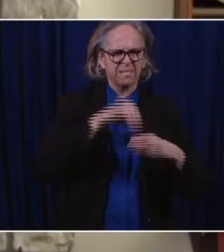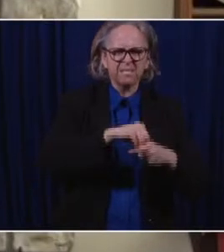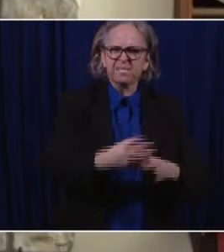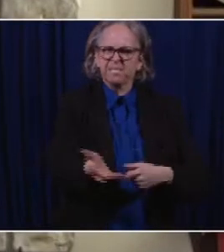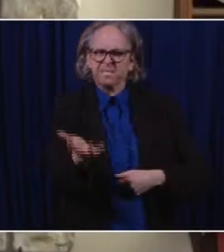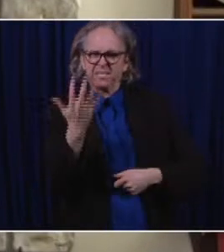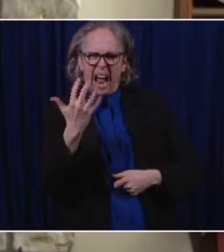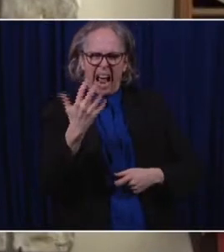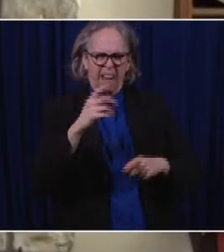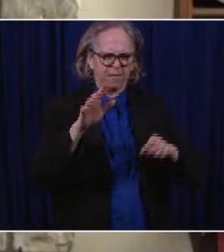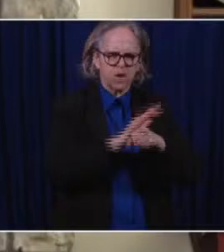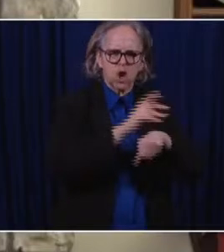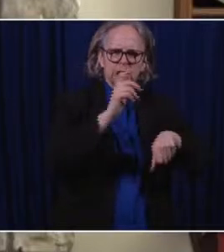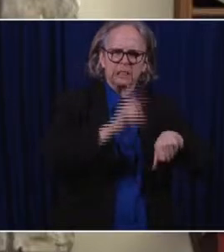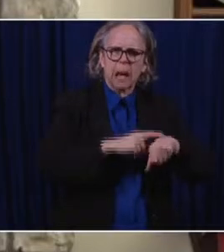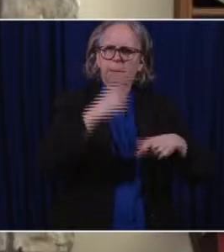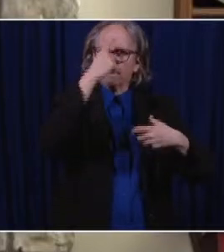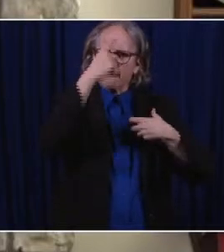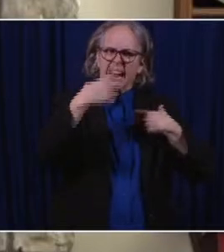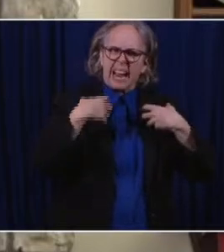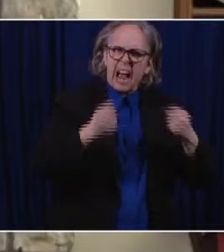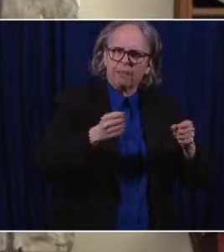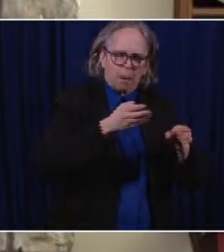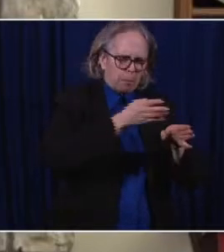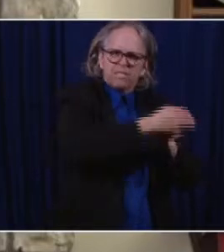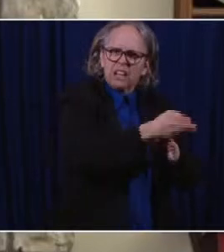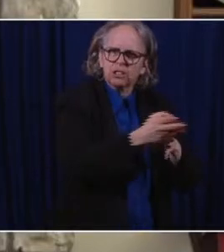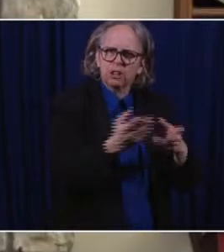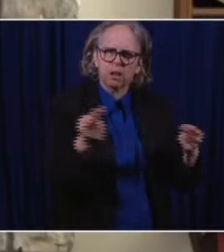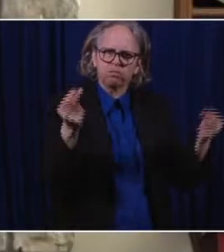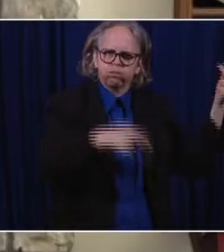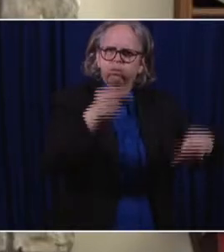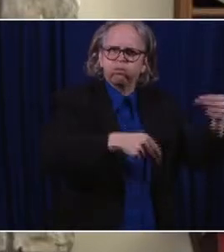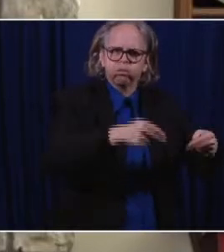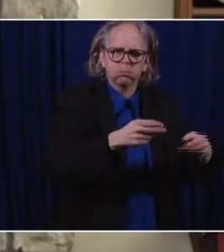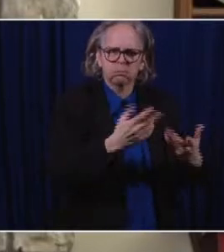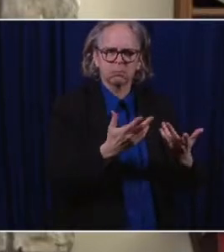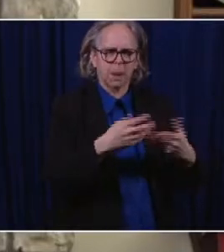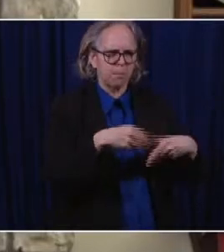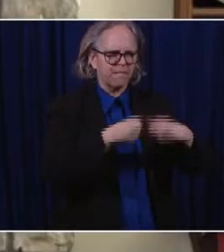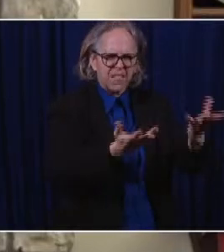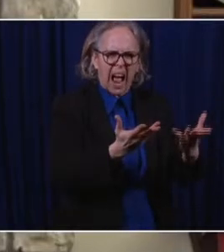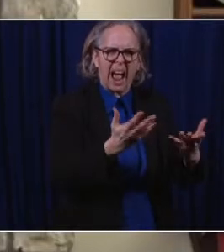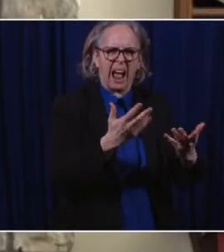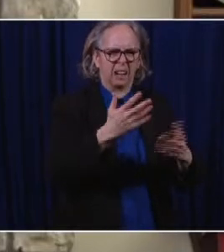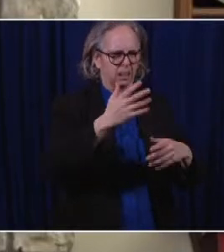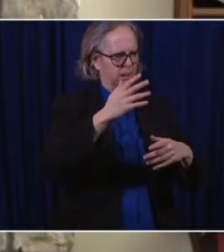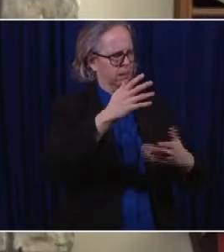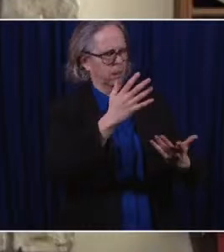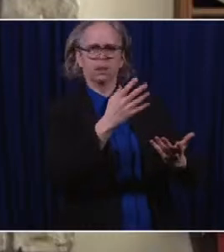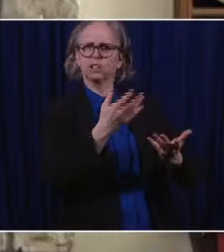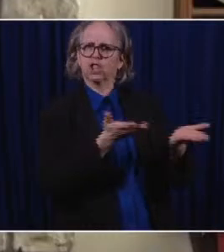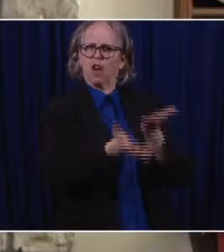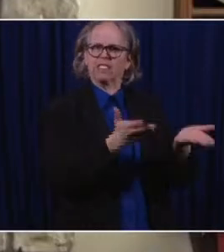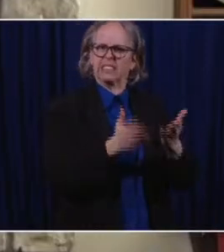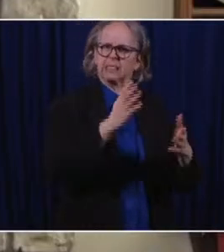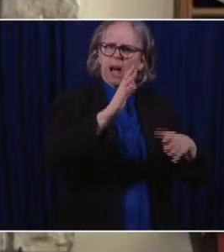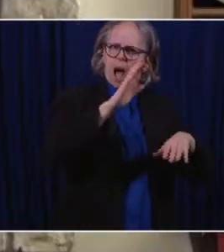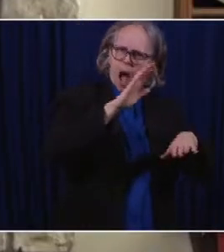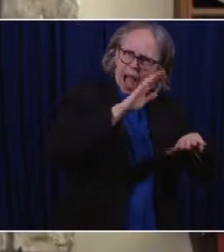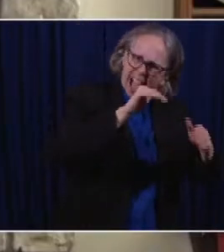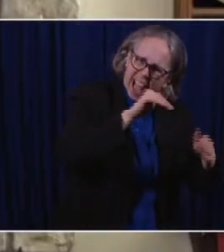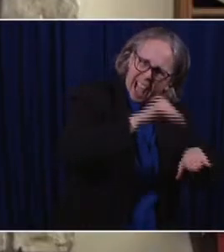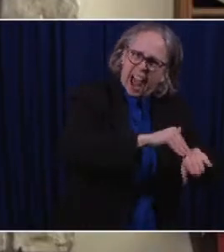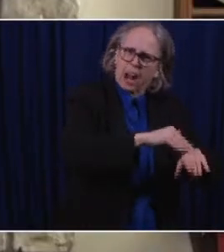provided on-site, individual, as well as group counseling services. While students learned remotely at the end of last